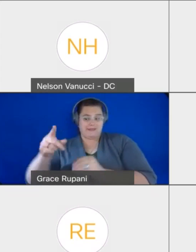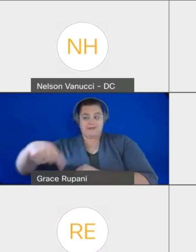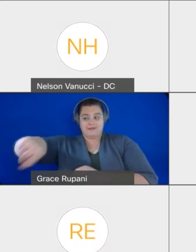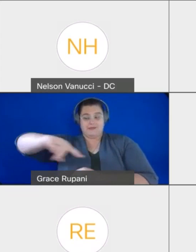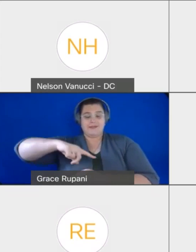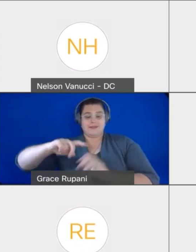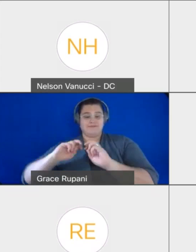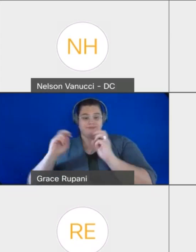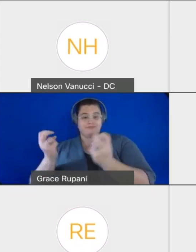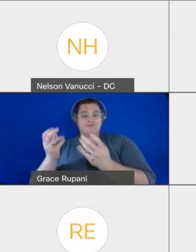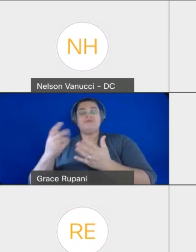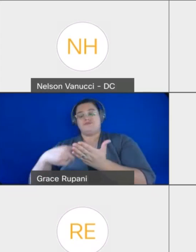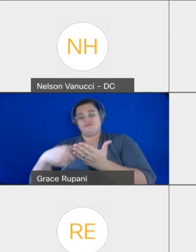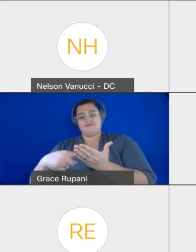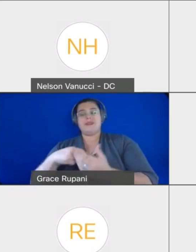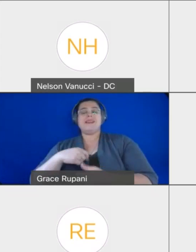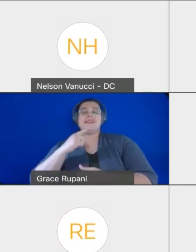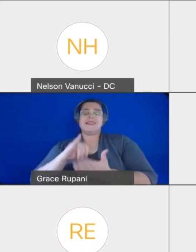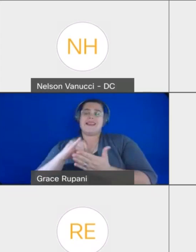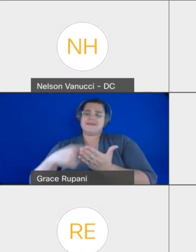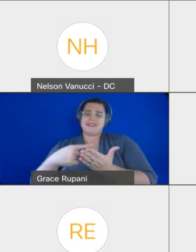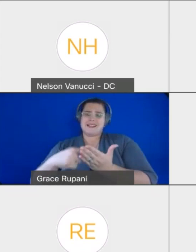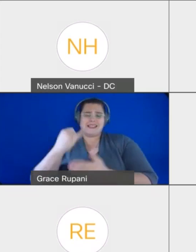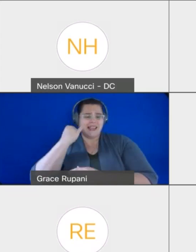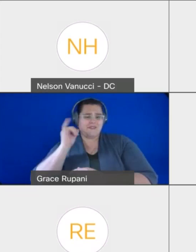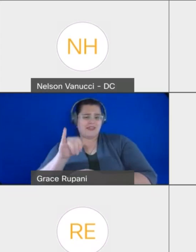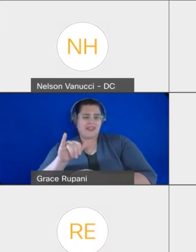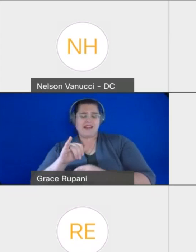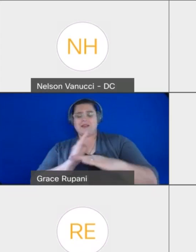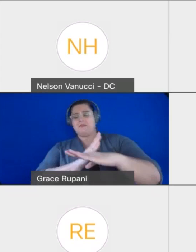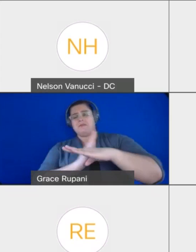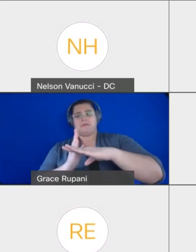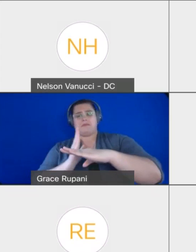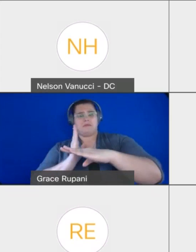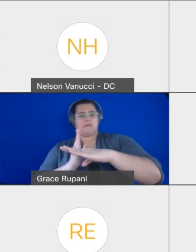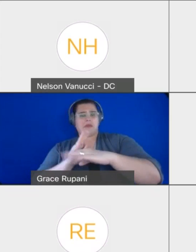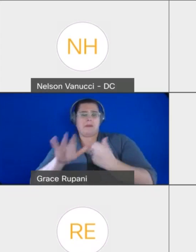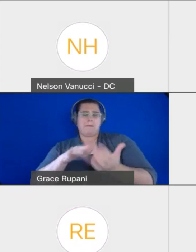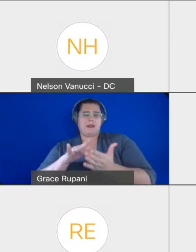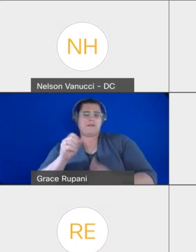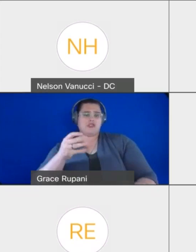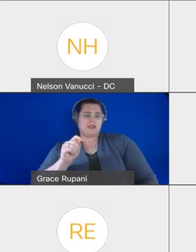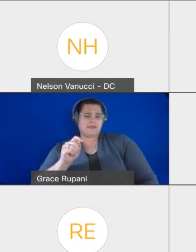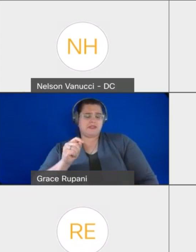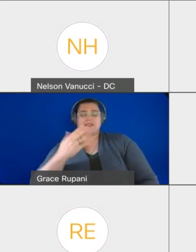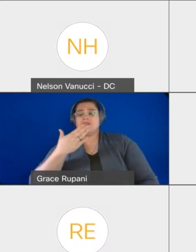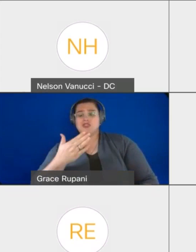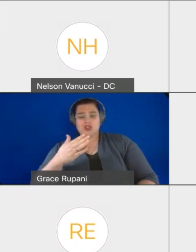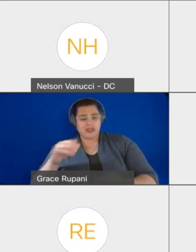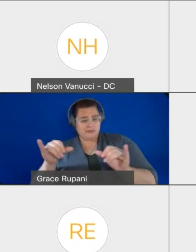that would be a good measure for providers to adopt on their own, to just ensure that